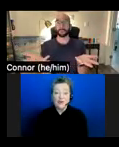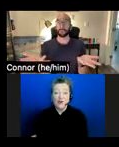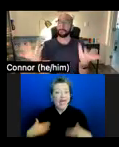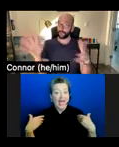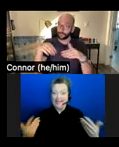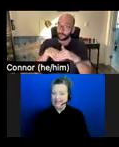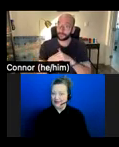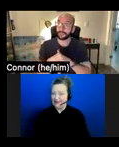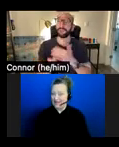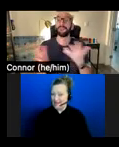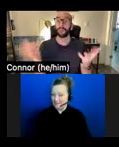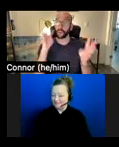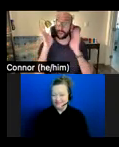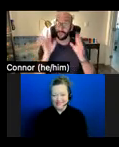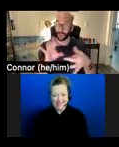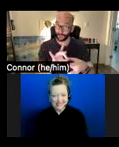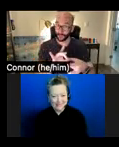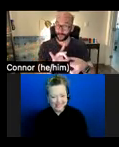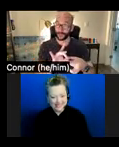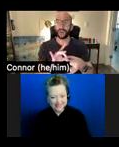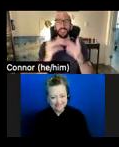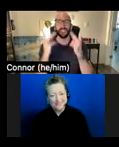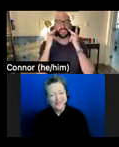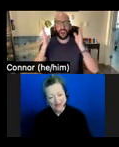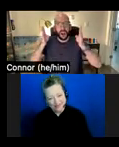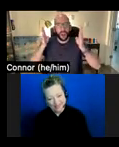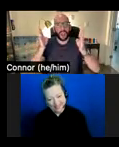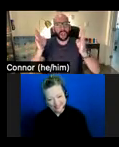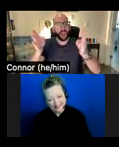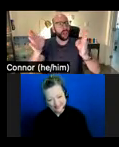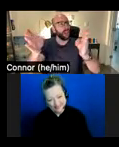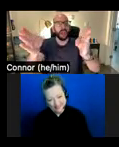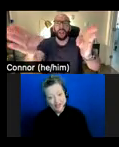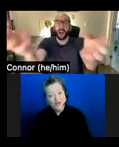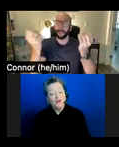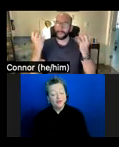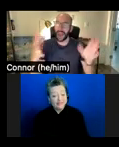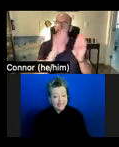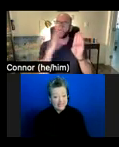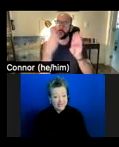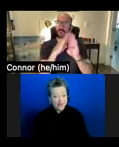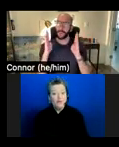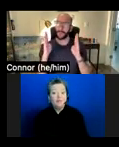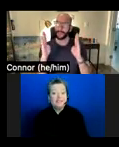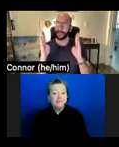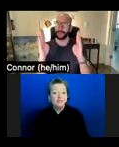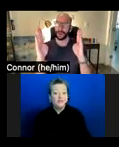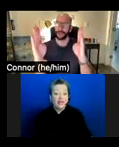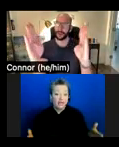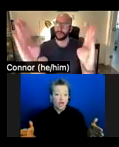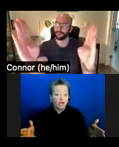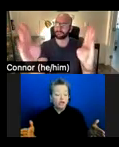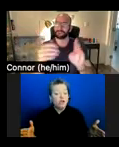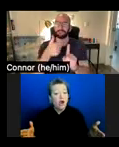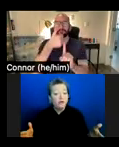opens the door, and here I am in that space, Creative Connector. What you'll see will be similar to